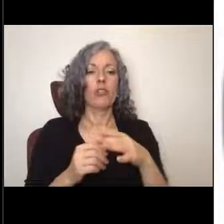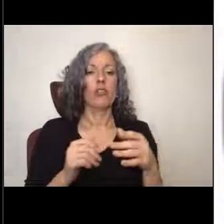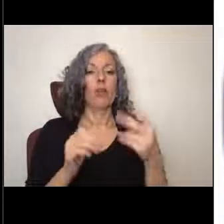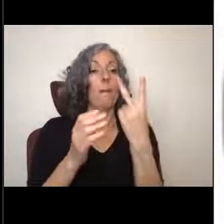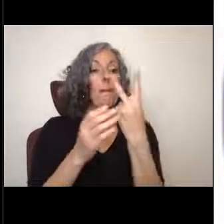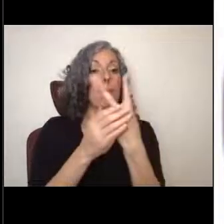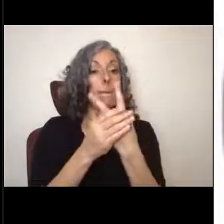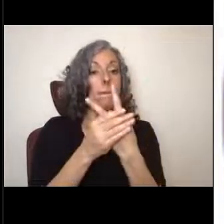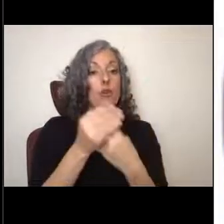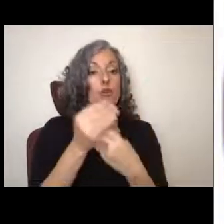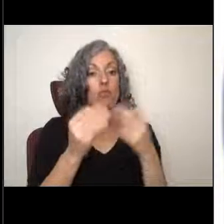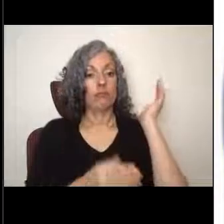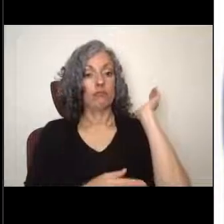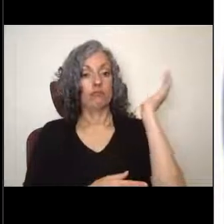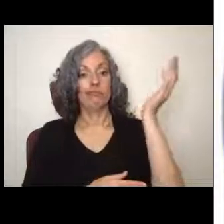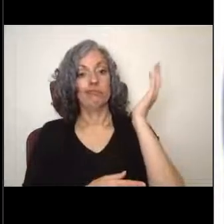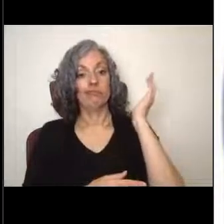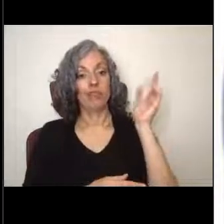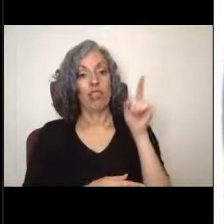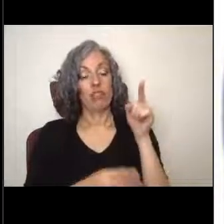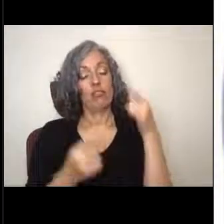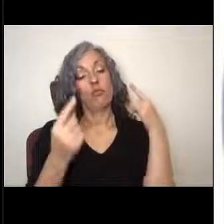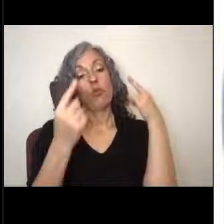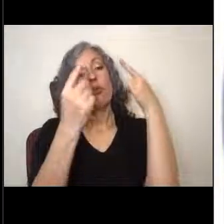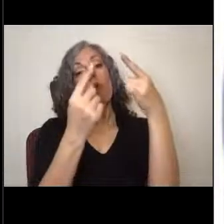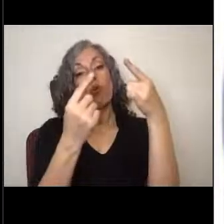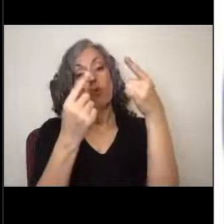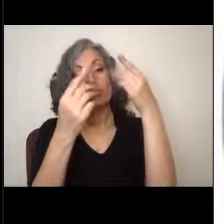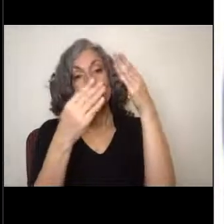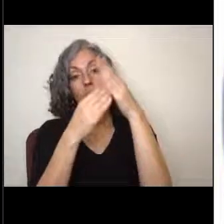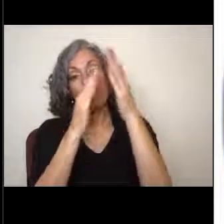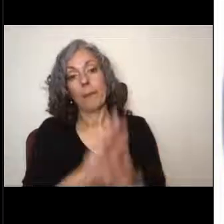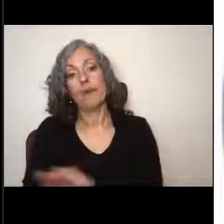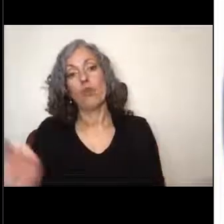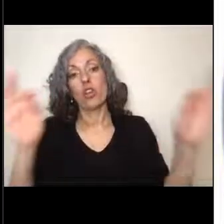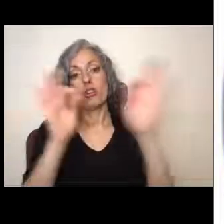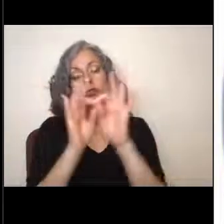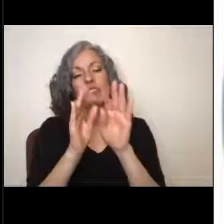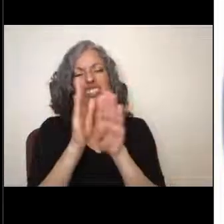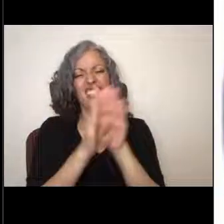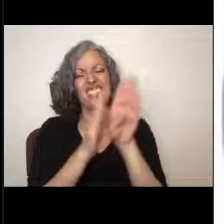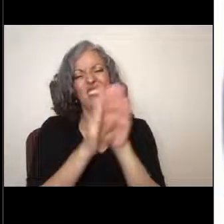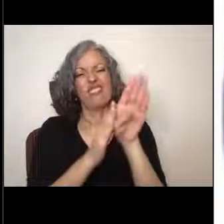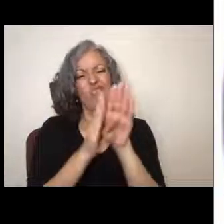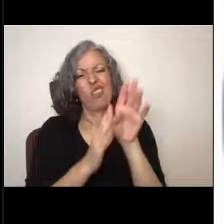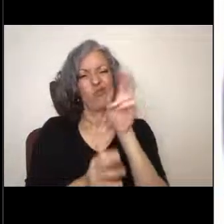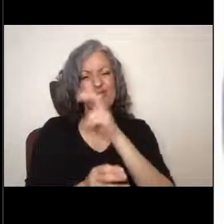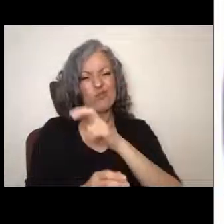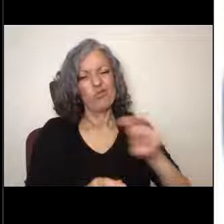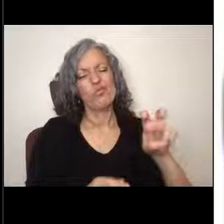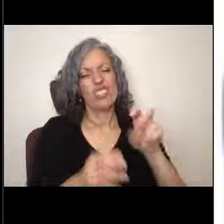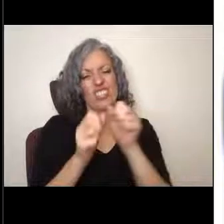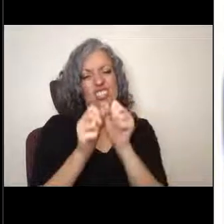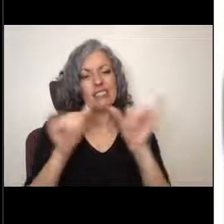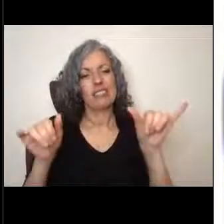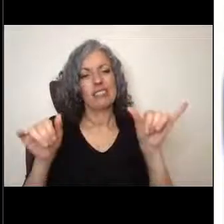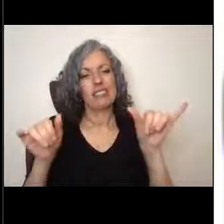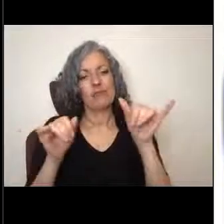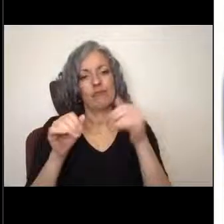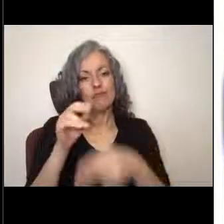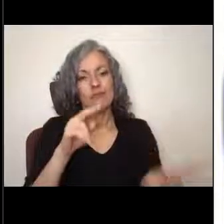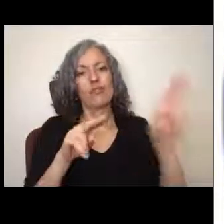gave presentations on a few of their priorities, including developing a more robust multimodal transportation system, expediting